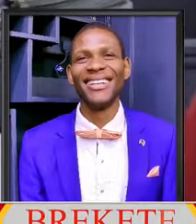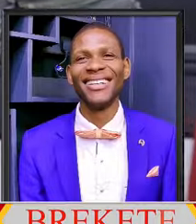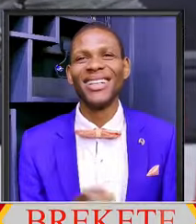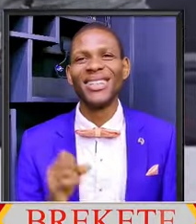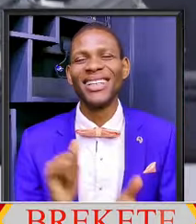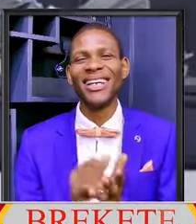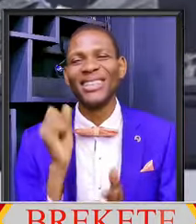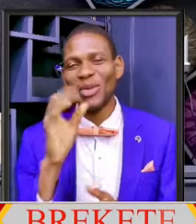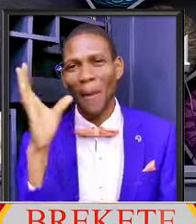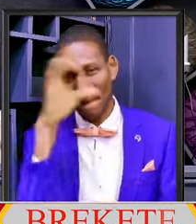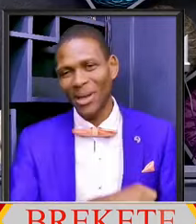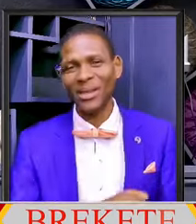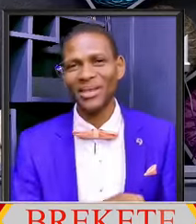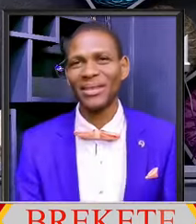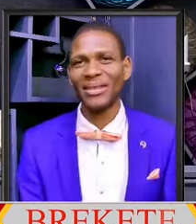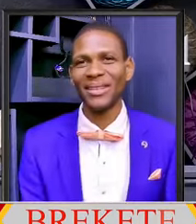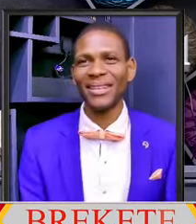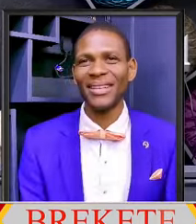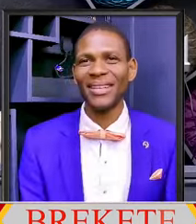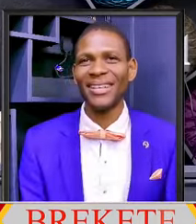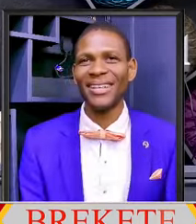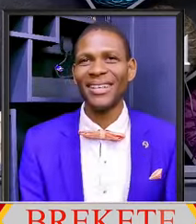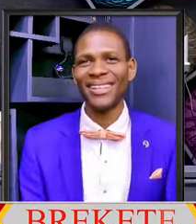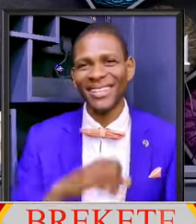So that she go miss him.